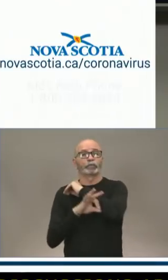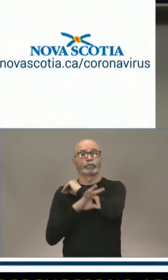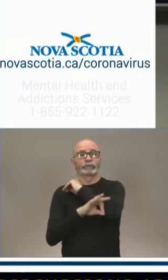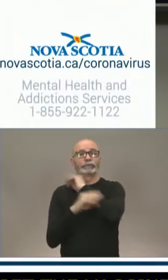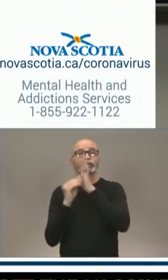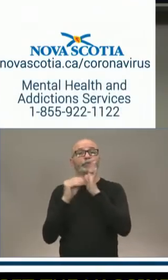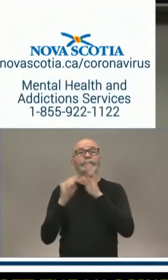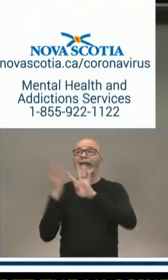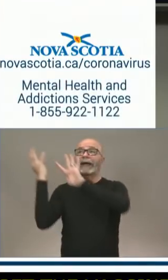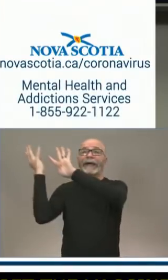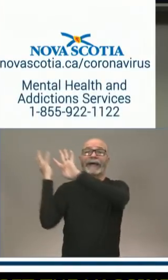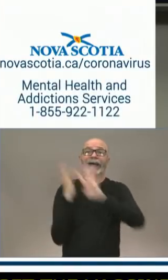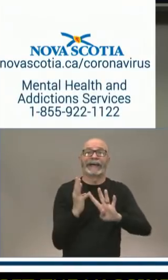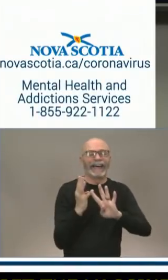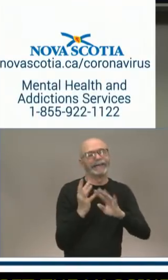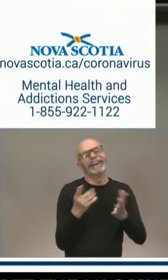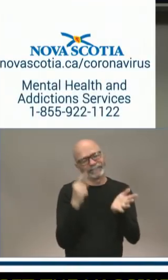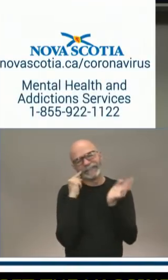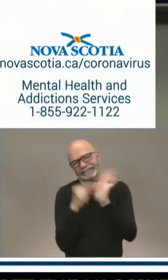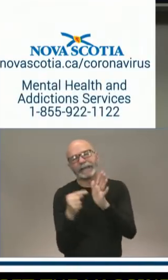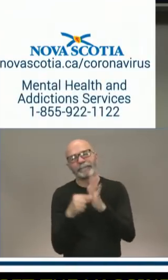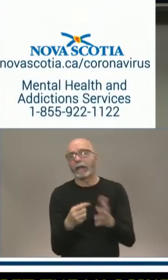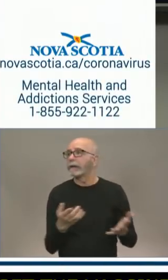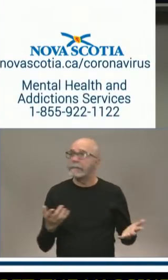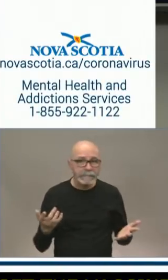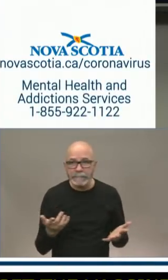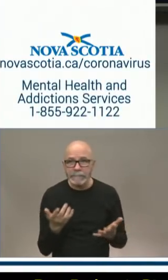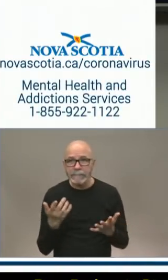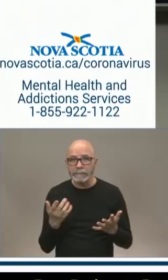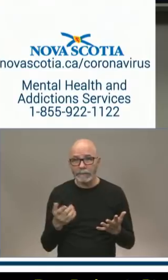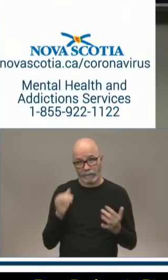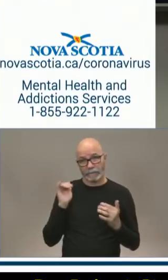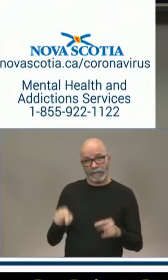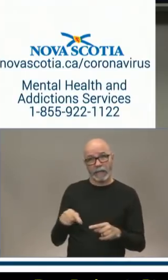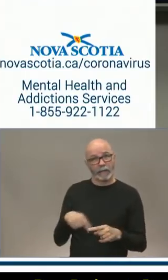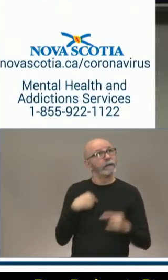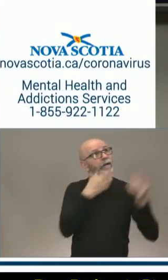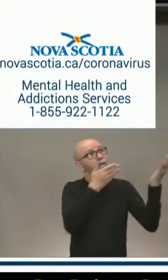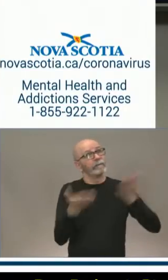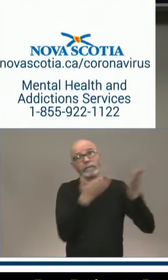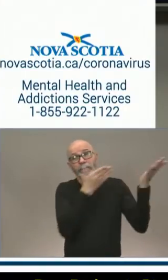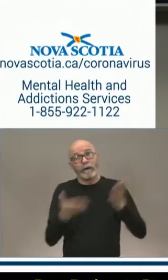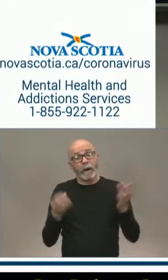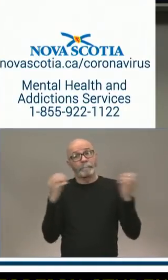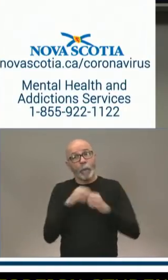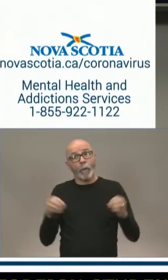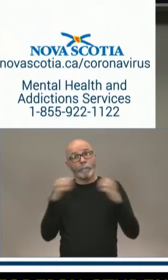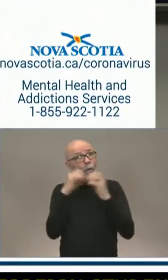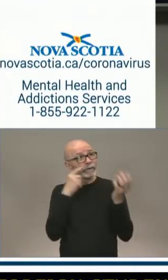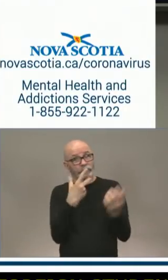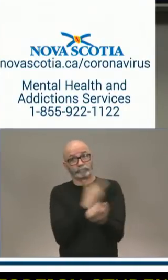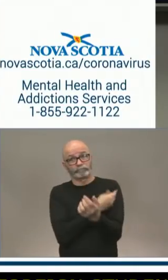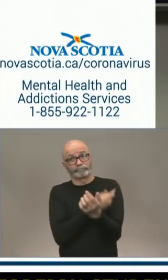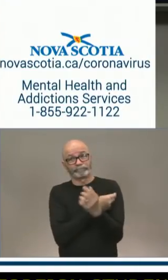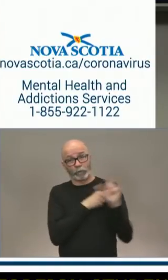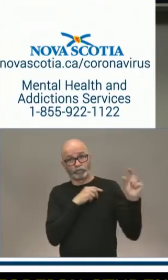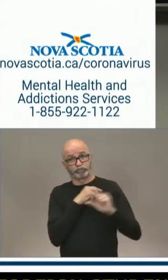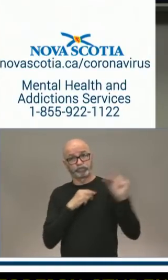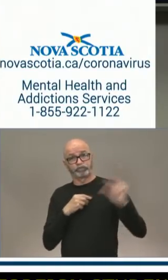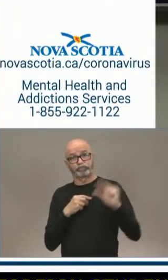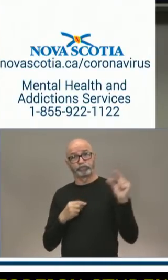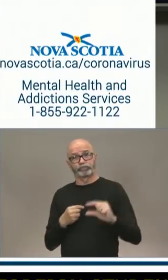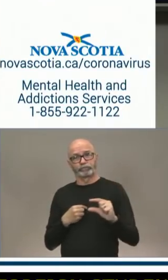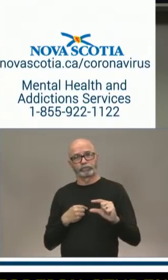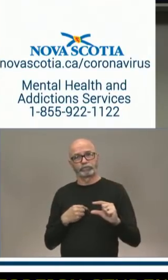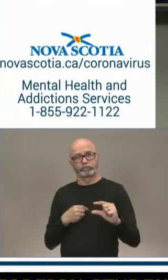So as we get more vaccine and they become eligible, there'll be lots of communication out to those groups. Essentially, it's going to be built in that they'll be able